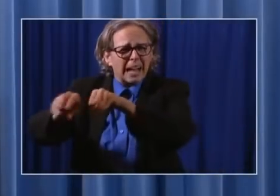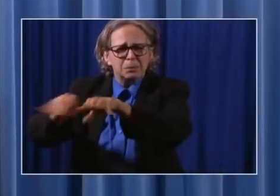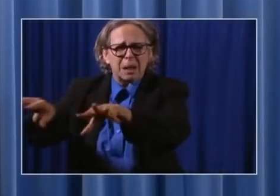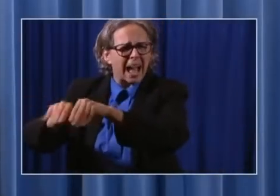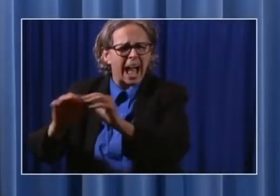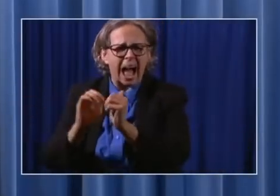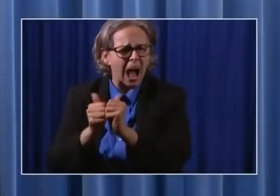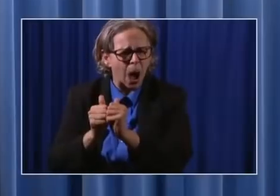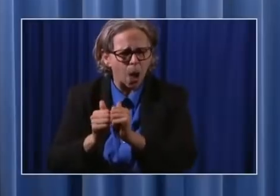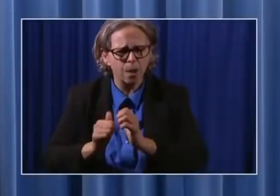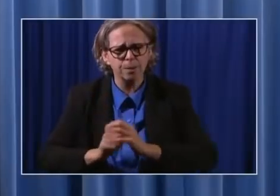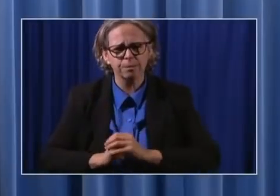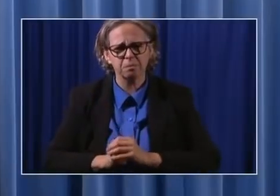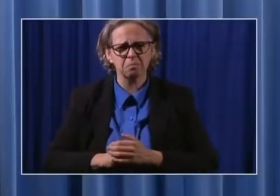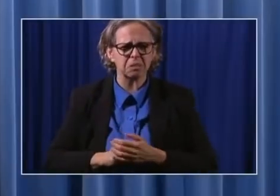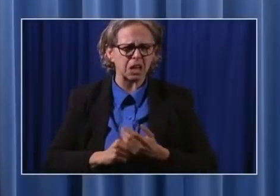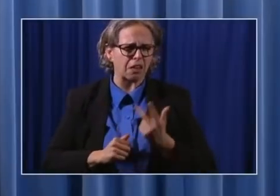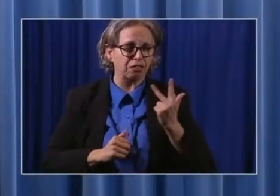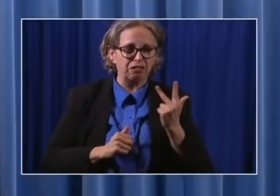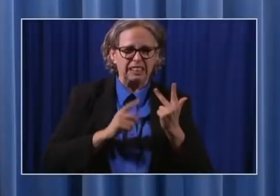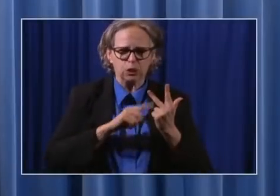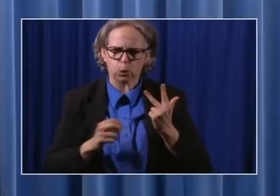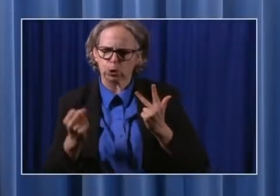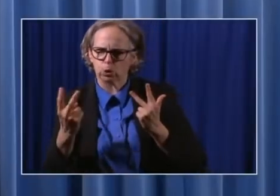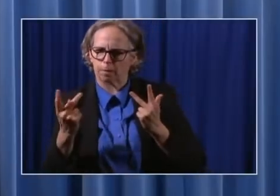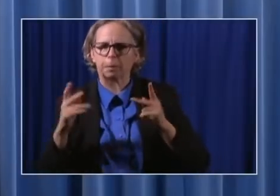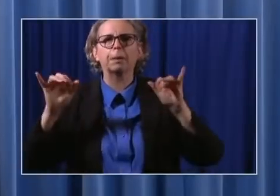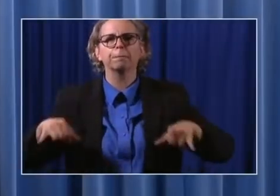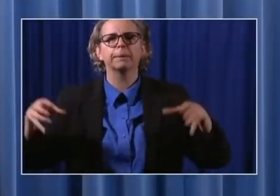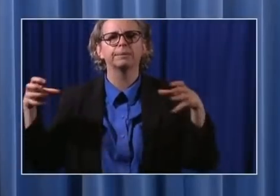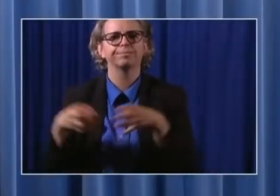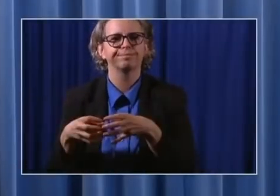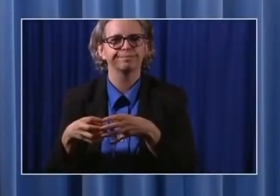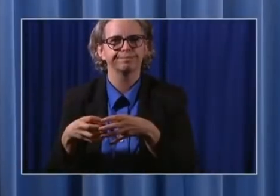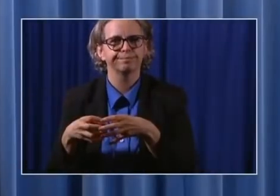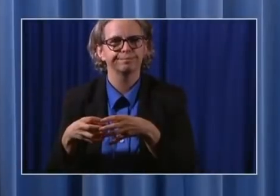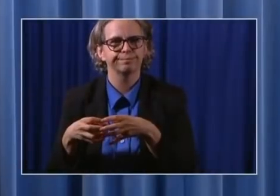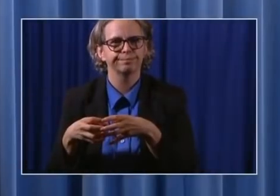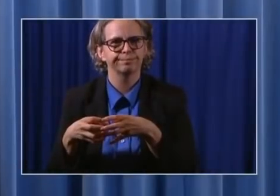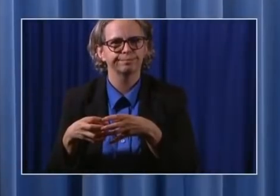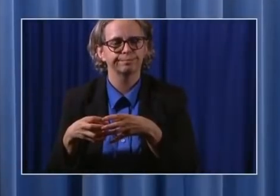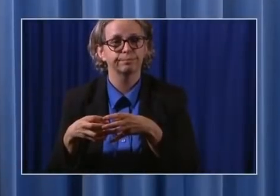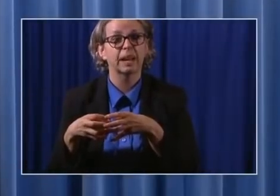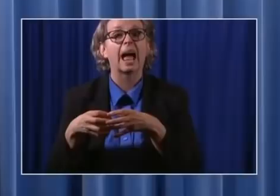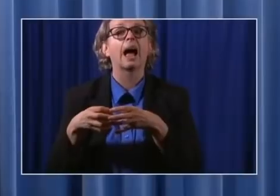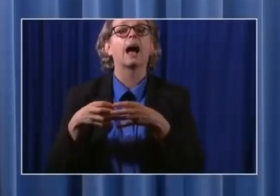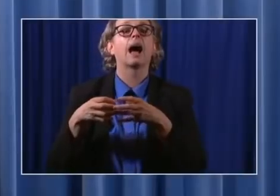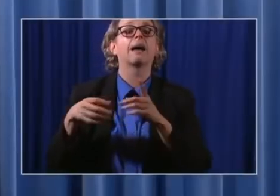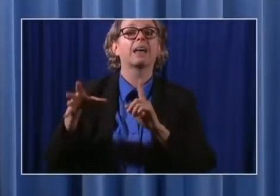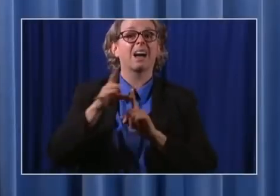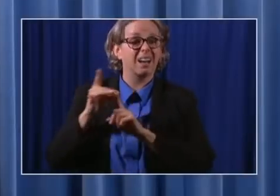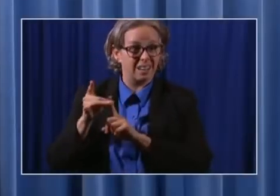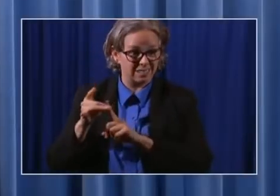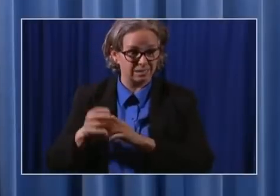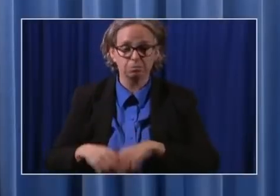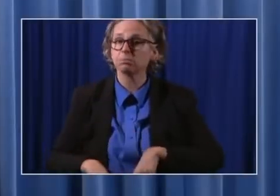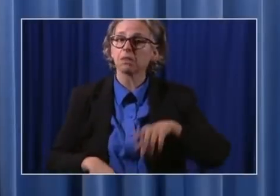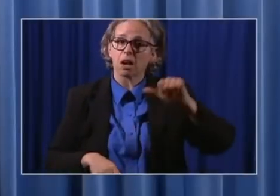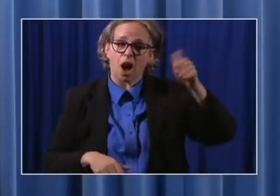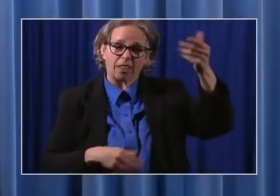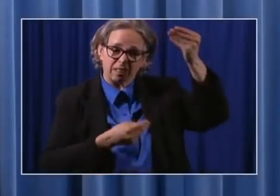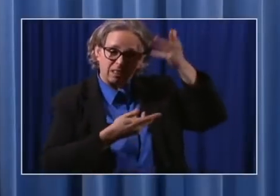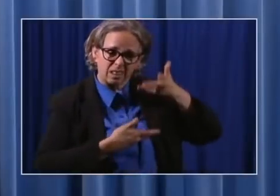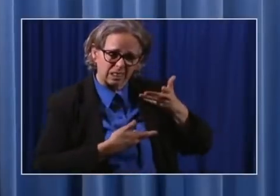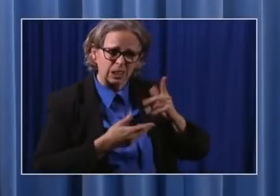cases associated with them. Another county said that what they're seeing is a lot of family spread. One